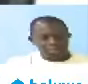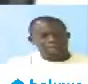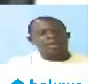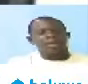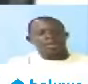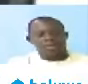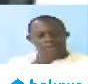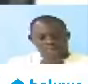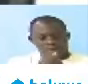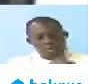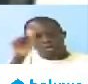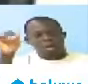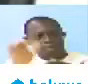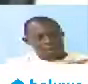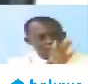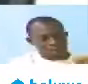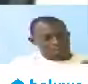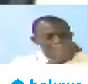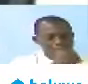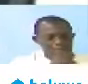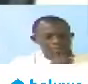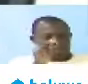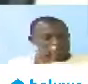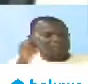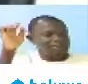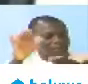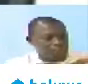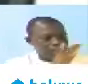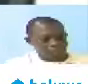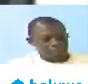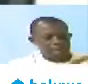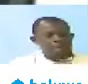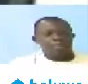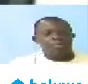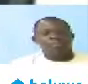he made some papers. But that paper,